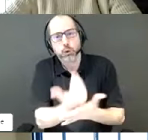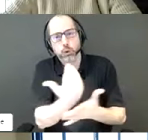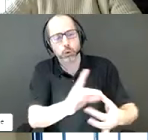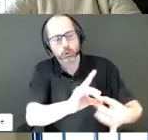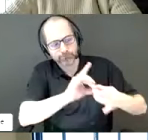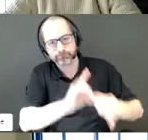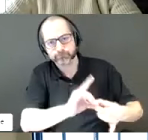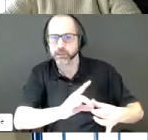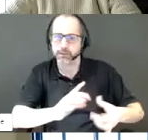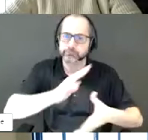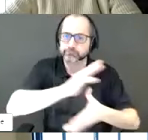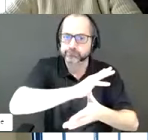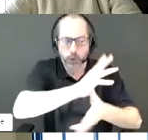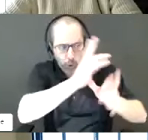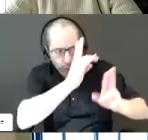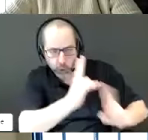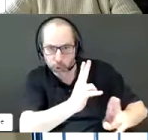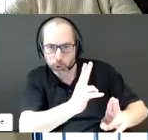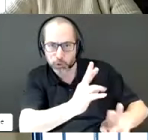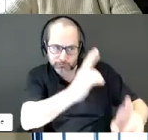respect. Thank you.